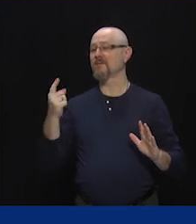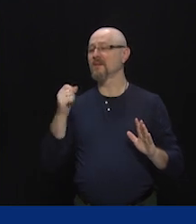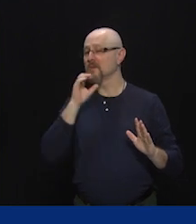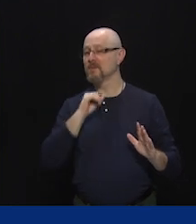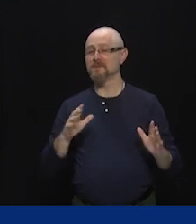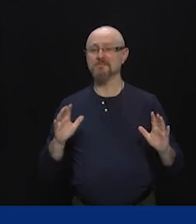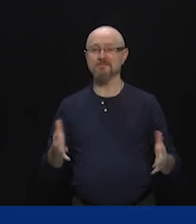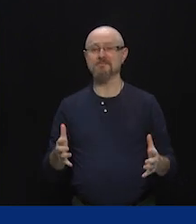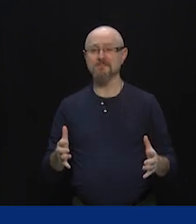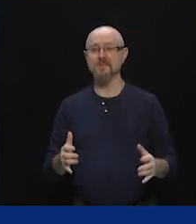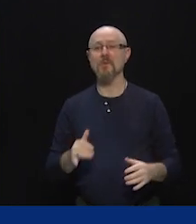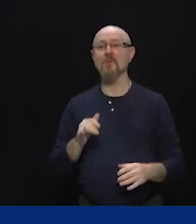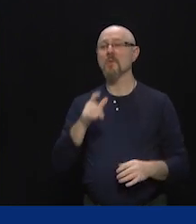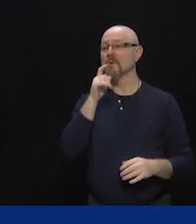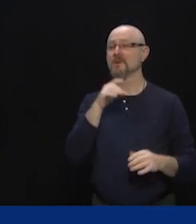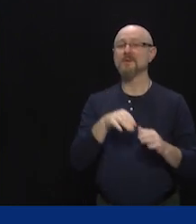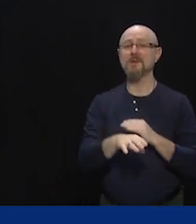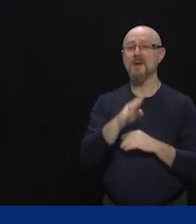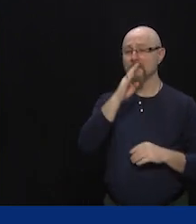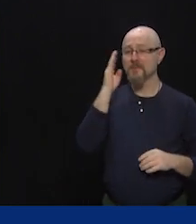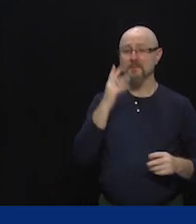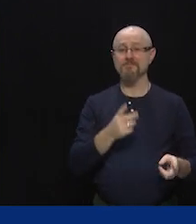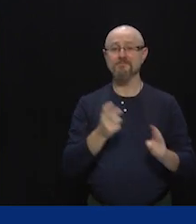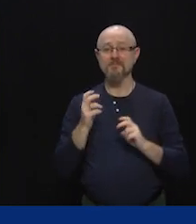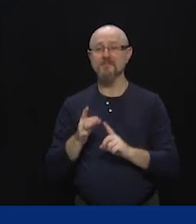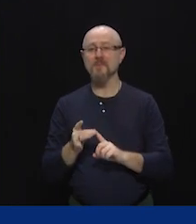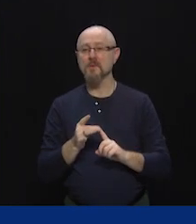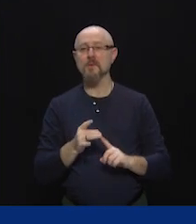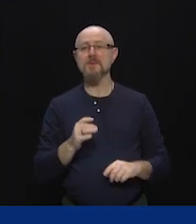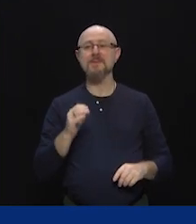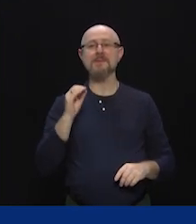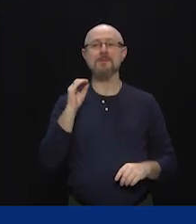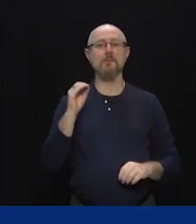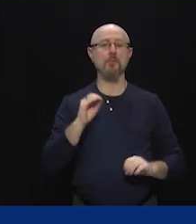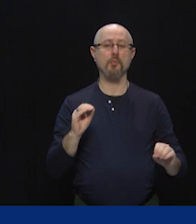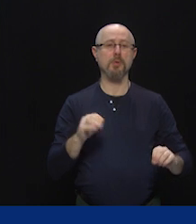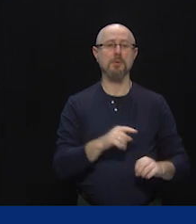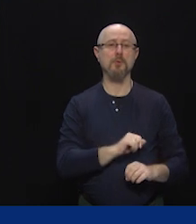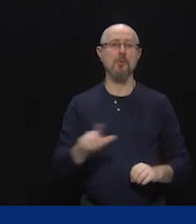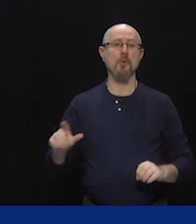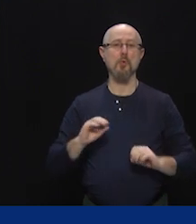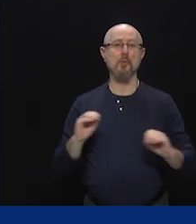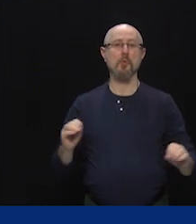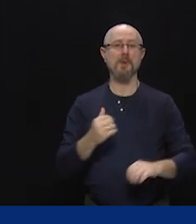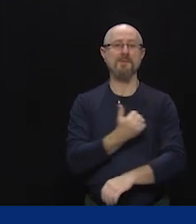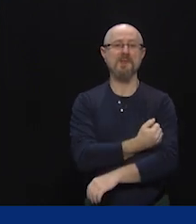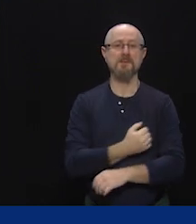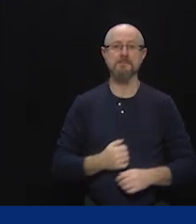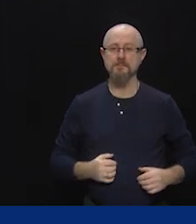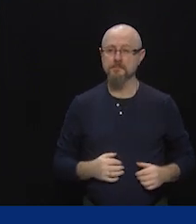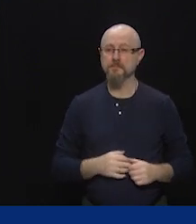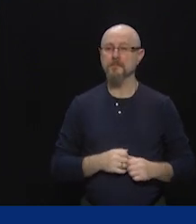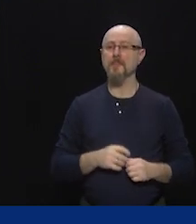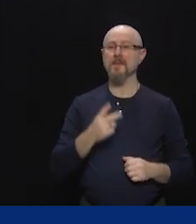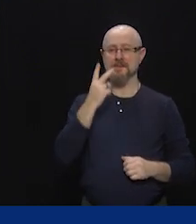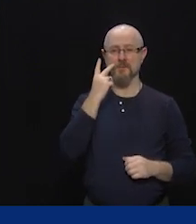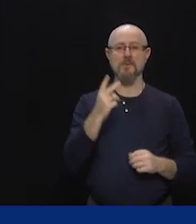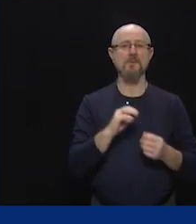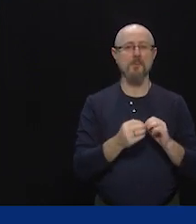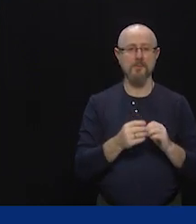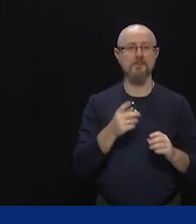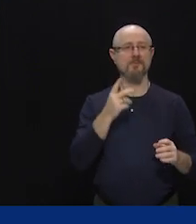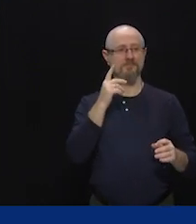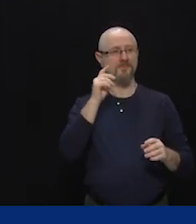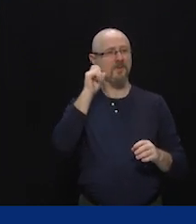had been vaccinated, although, as you saw in the governor's slide just now, in this group,